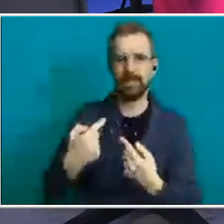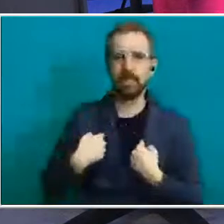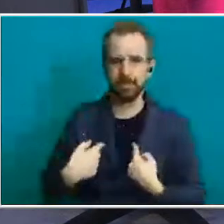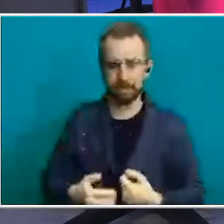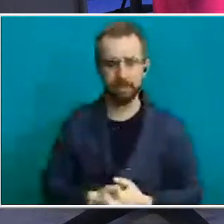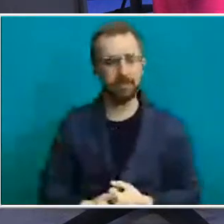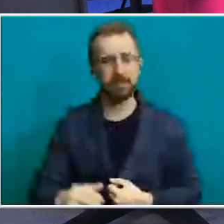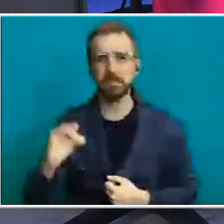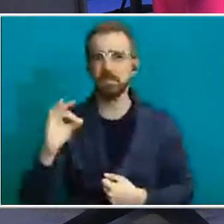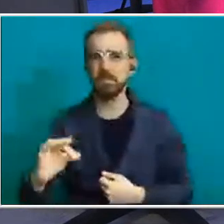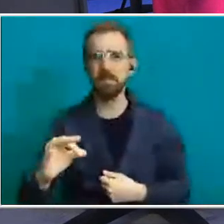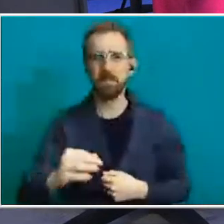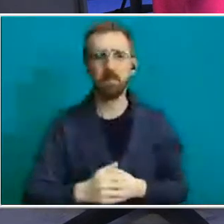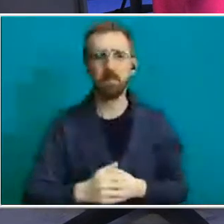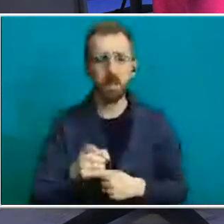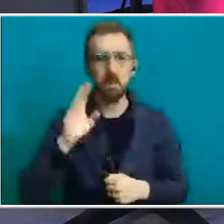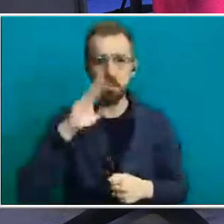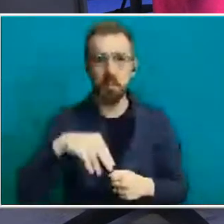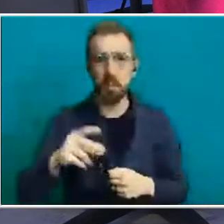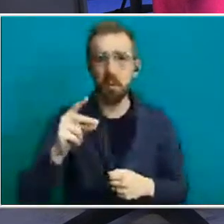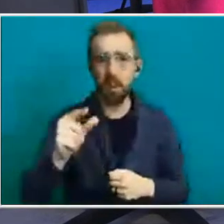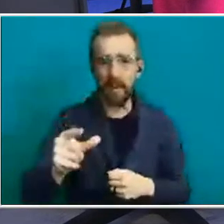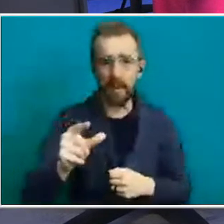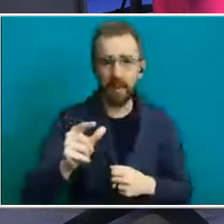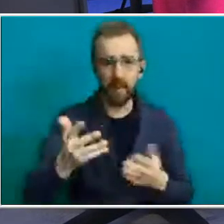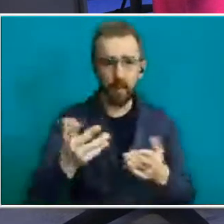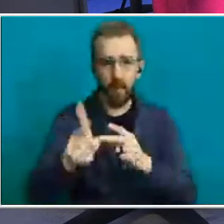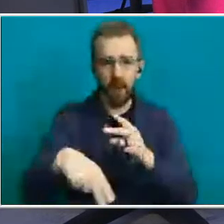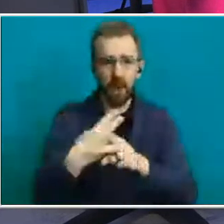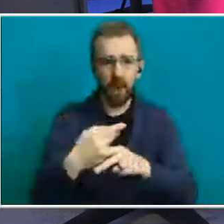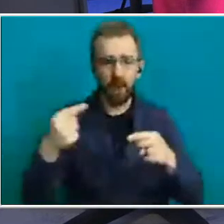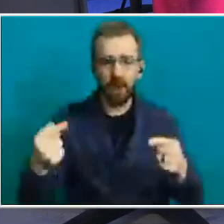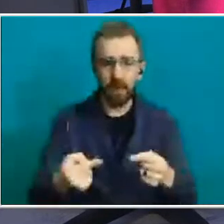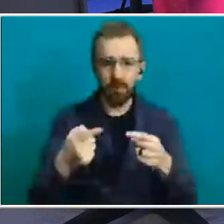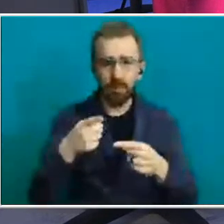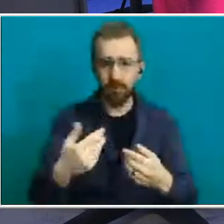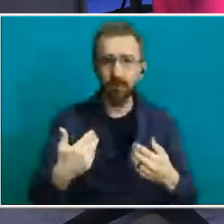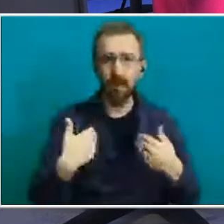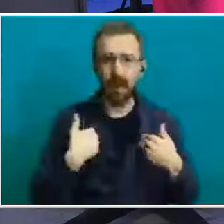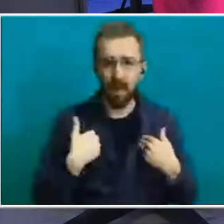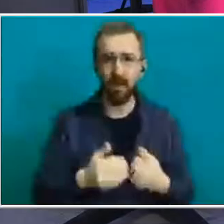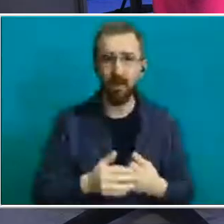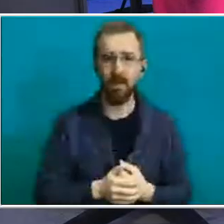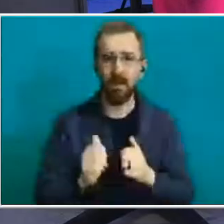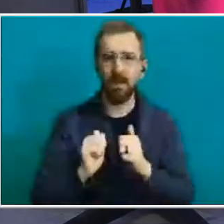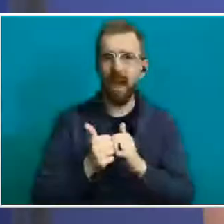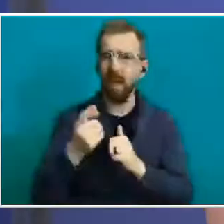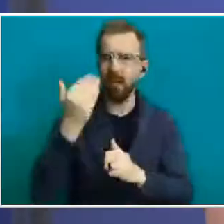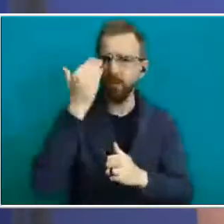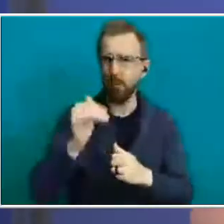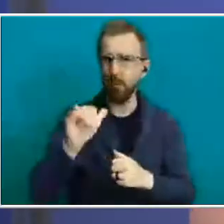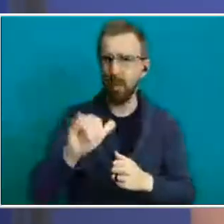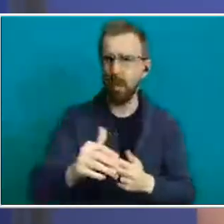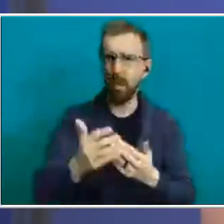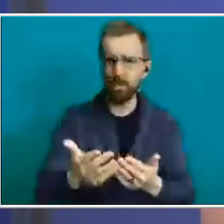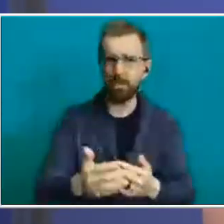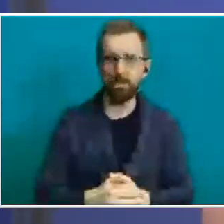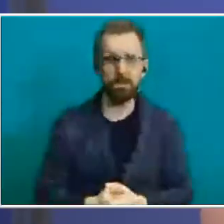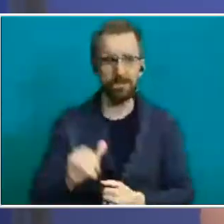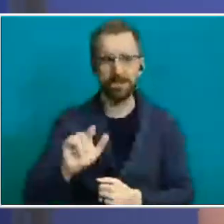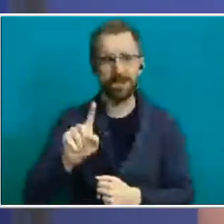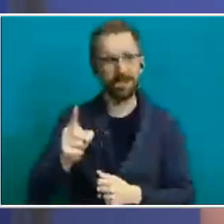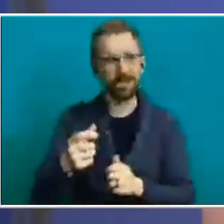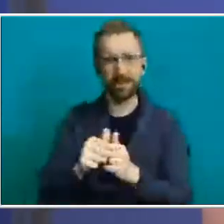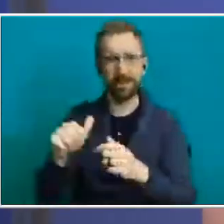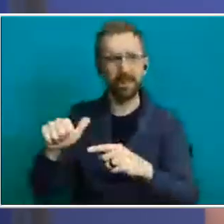knew pretty quickly what kind of injury that Logan had. How did you know that? You know, that's just with our training, with athletic